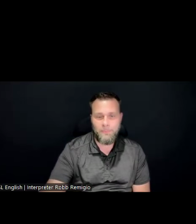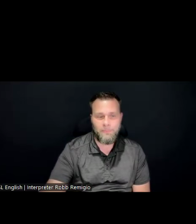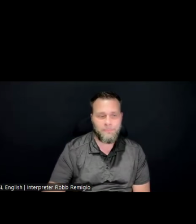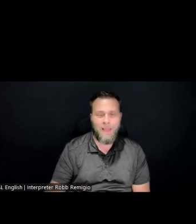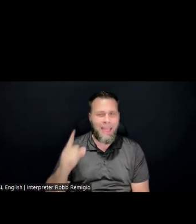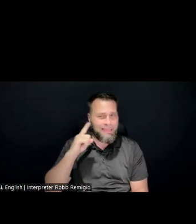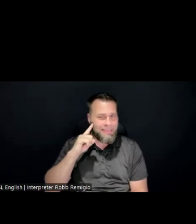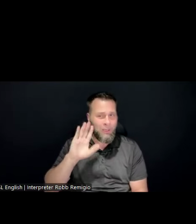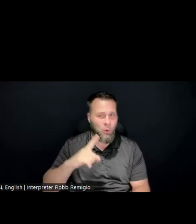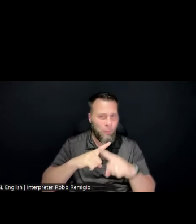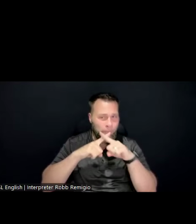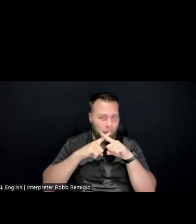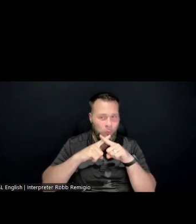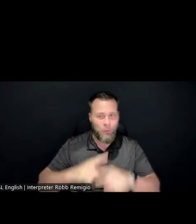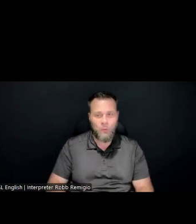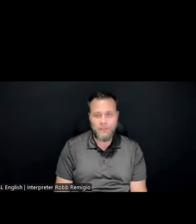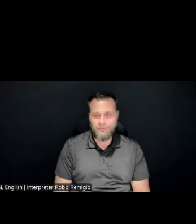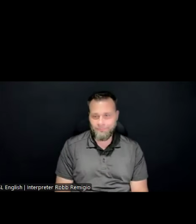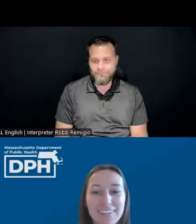Oh, I think you're muted.